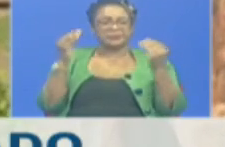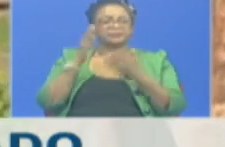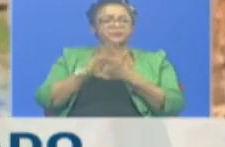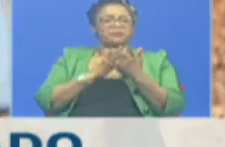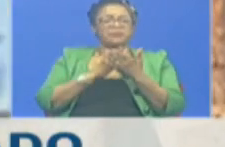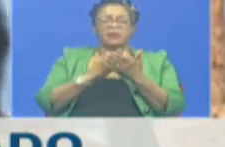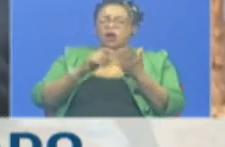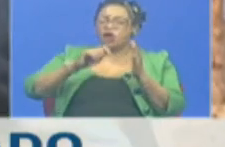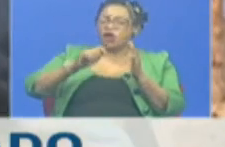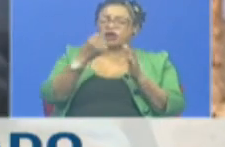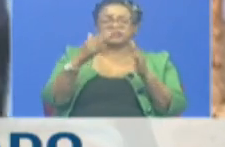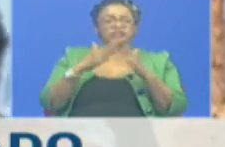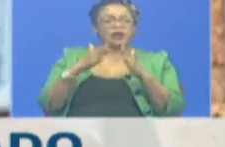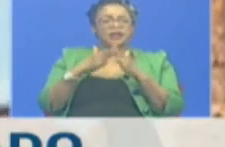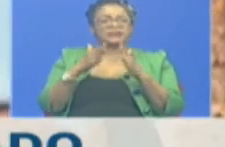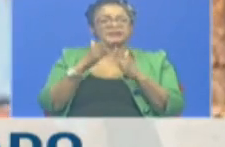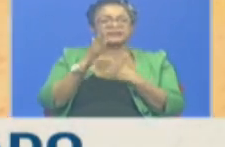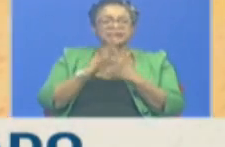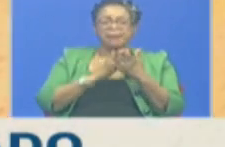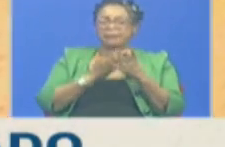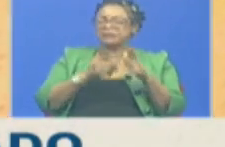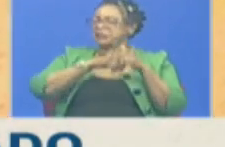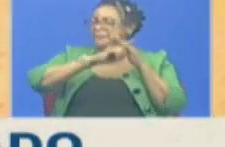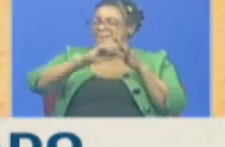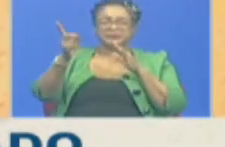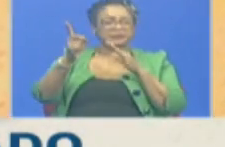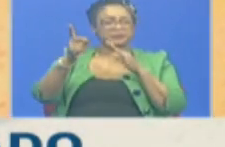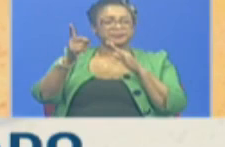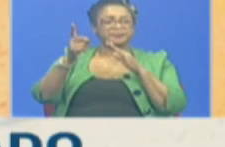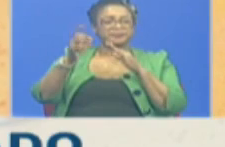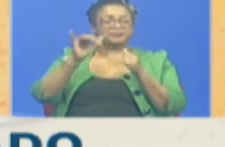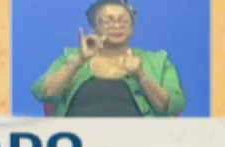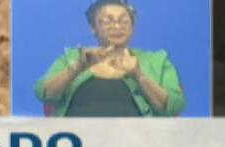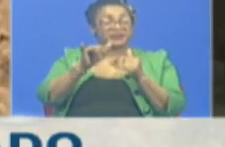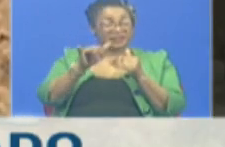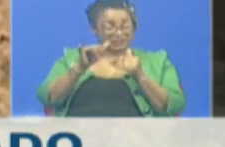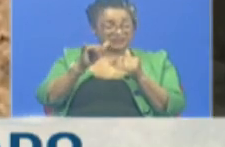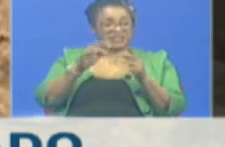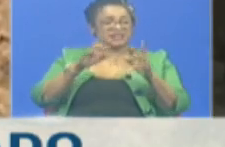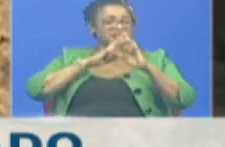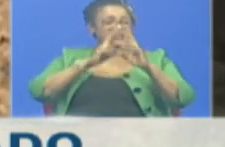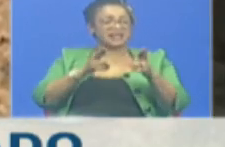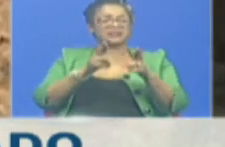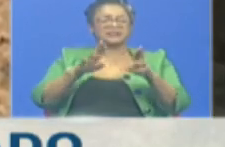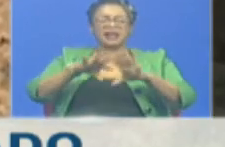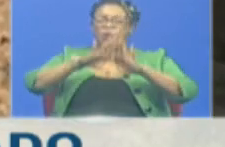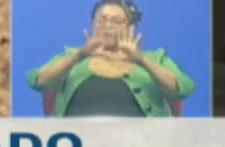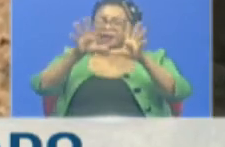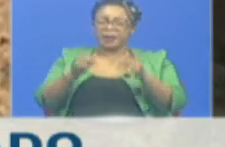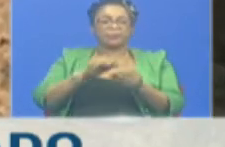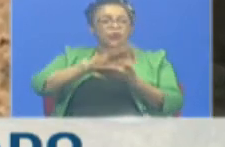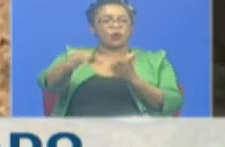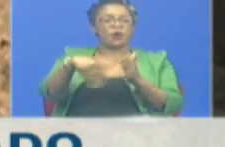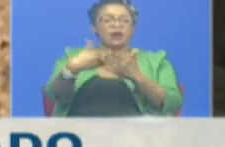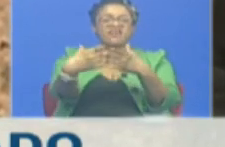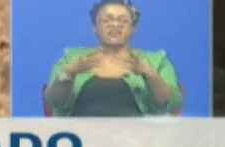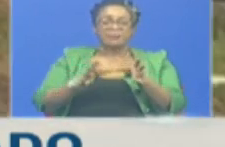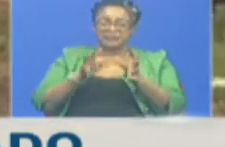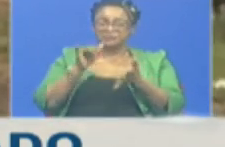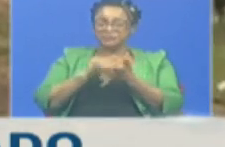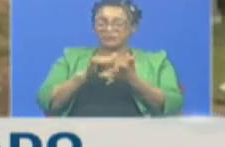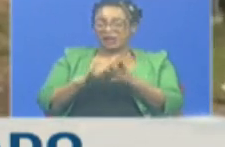toilets, some of them ran away. That night operation resulted in the rounding up of all the 10 families that reside in